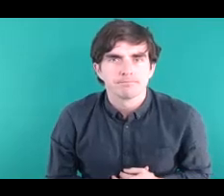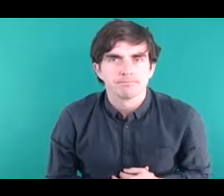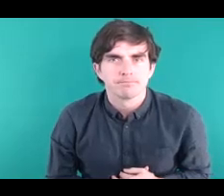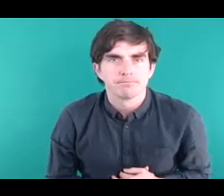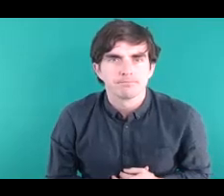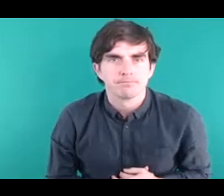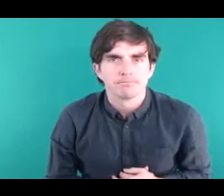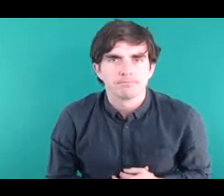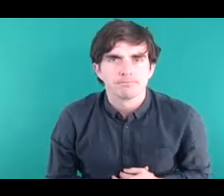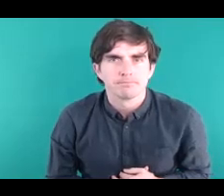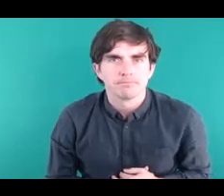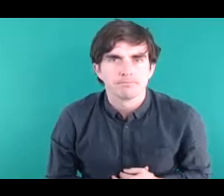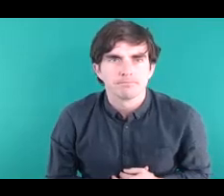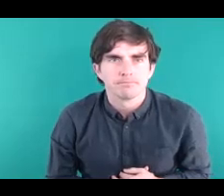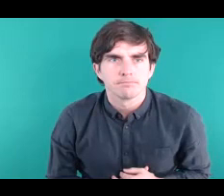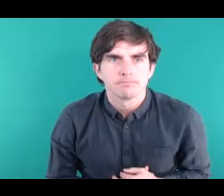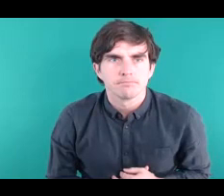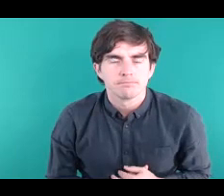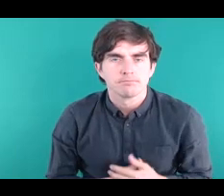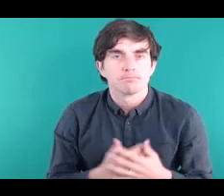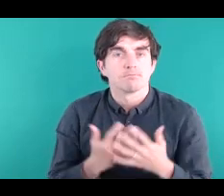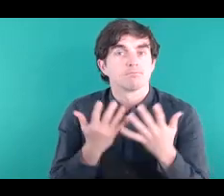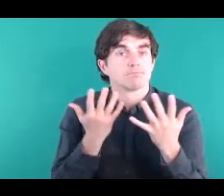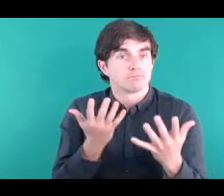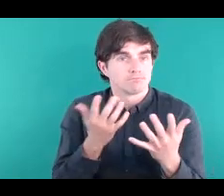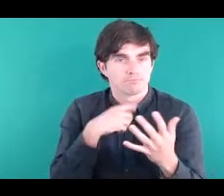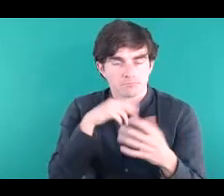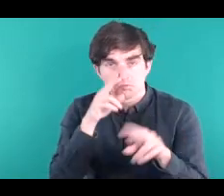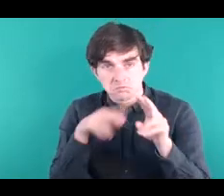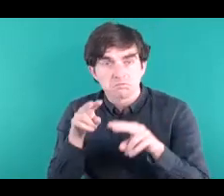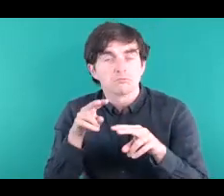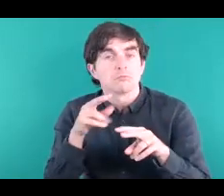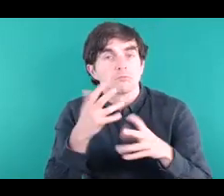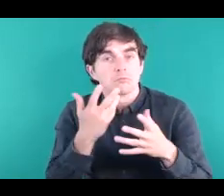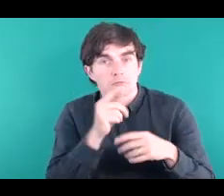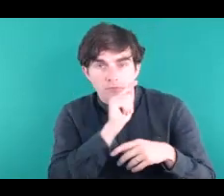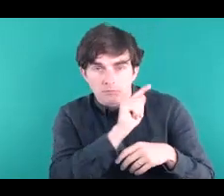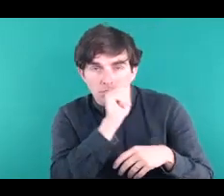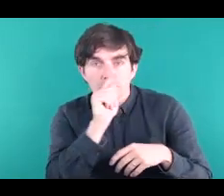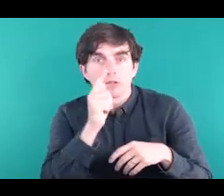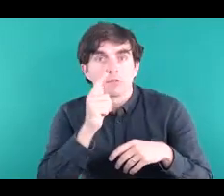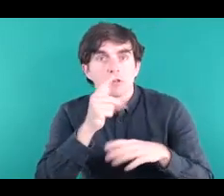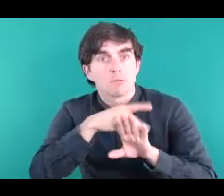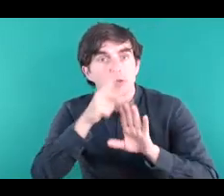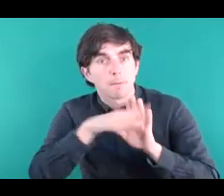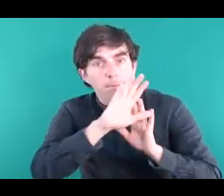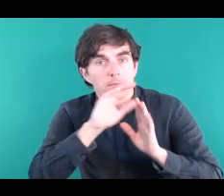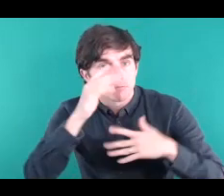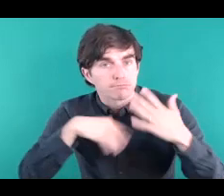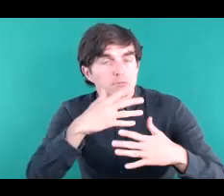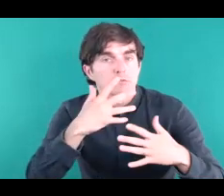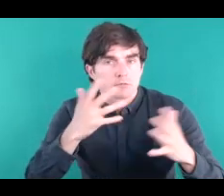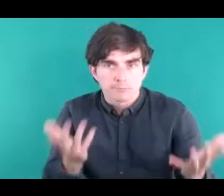and also deeper research and work to provide